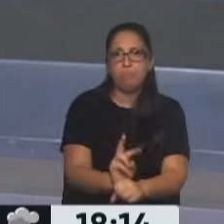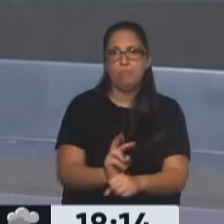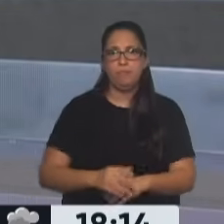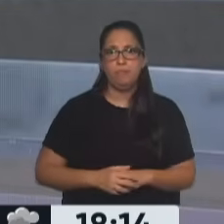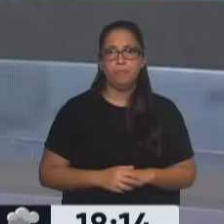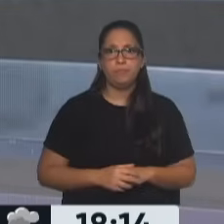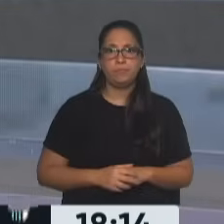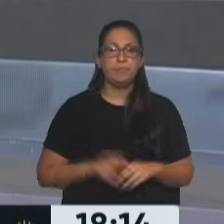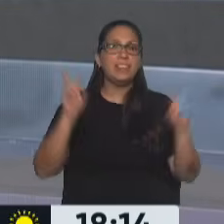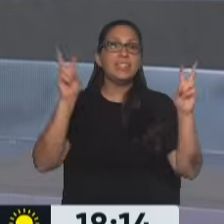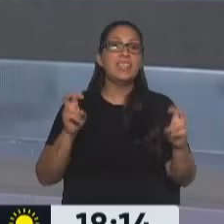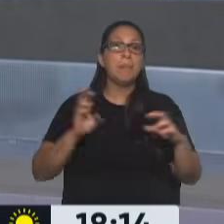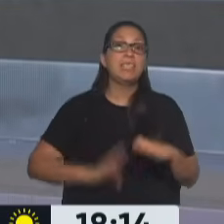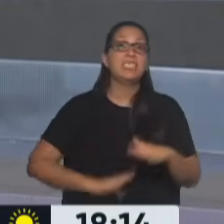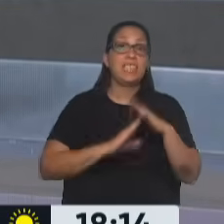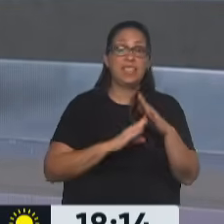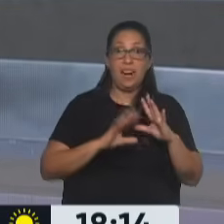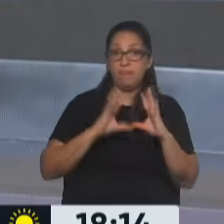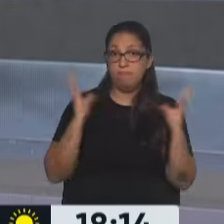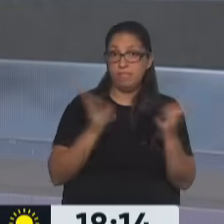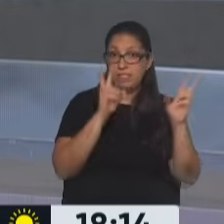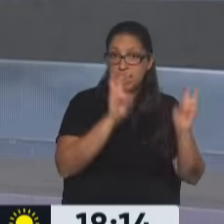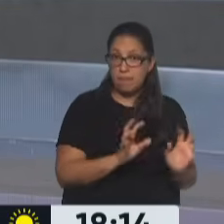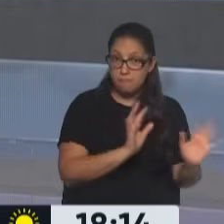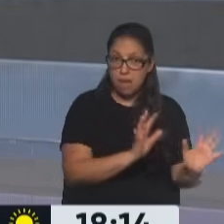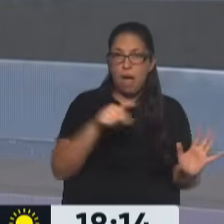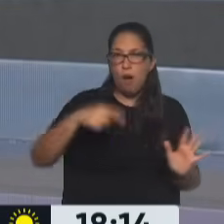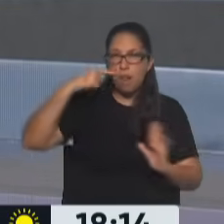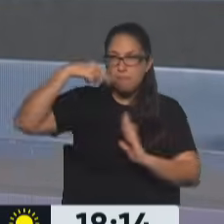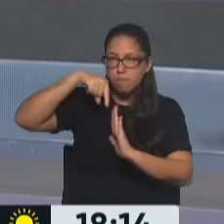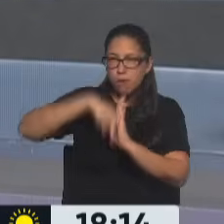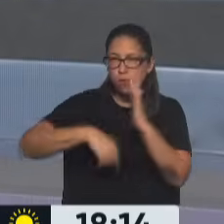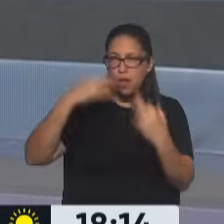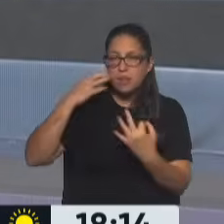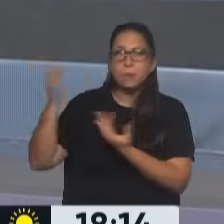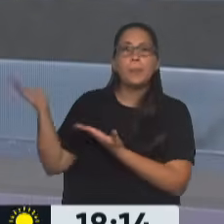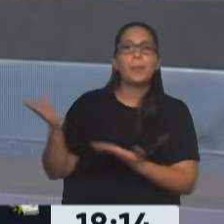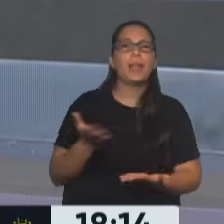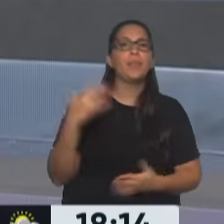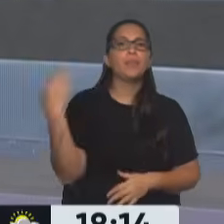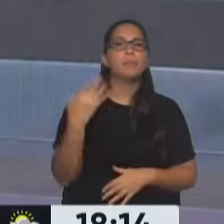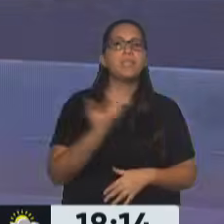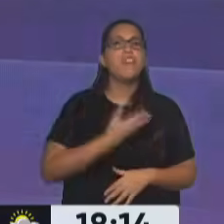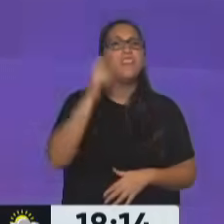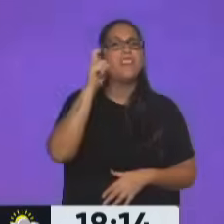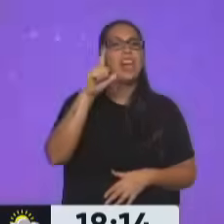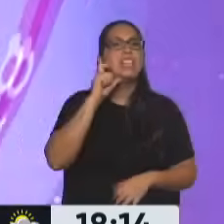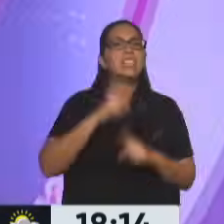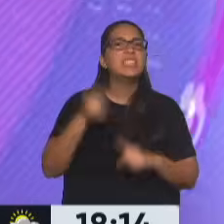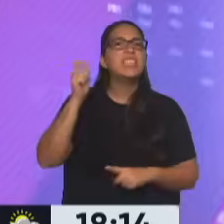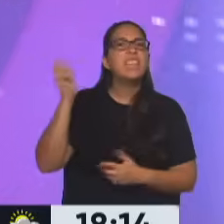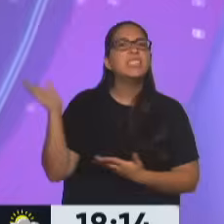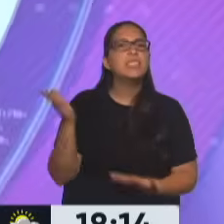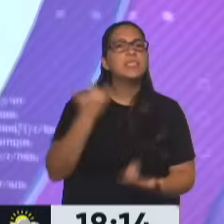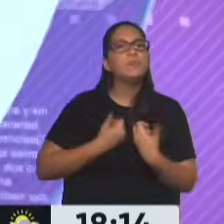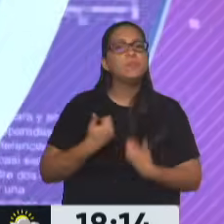el tema central de la semana en el ámbito internacional. Ahora vamos a analizarlo y profundizarlo con un invitado muy especial, Félix. Exactamente, Daniel.